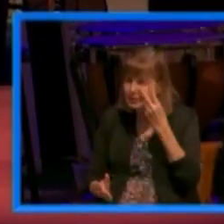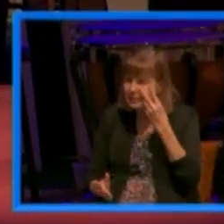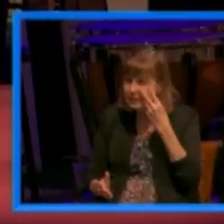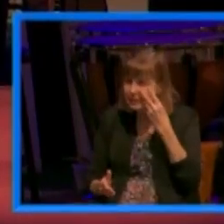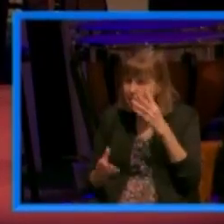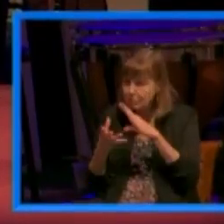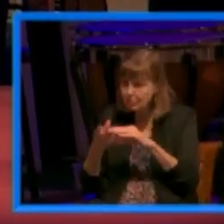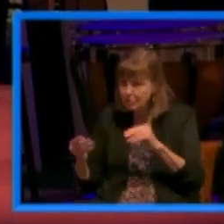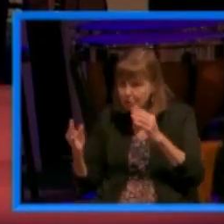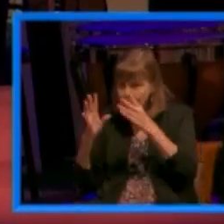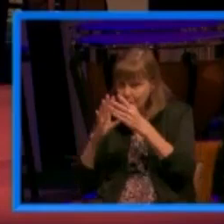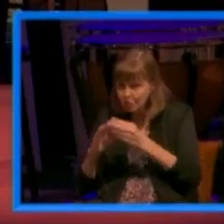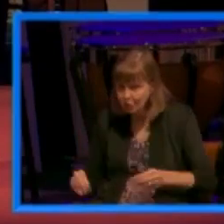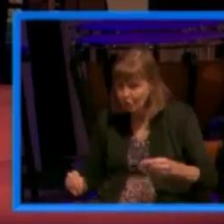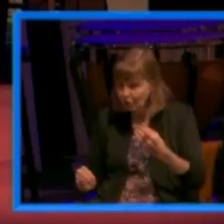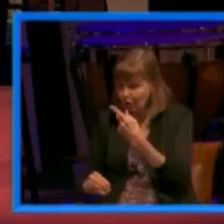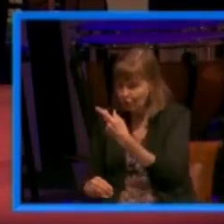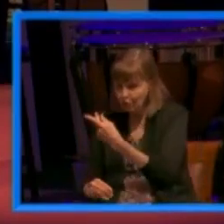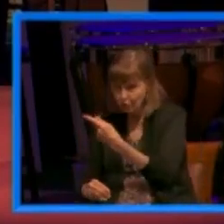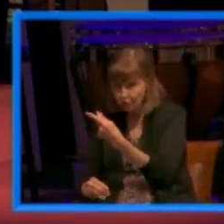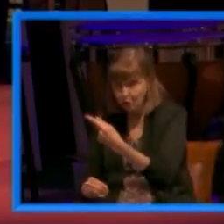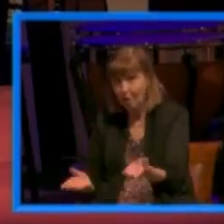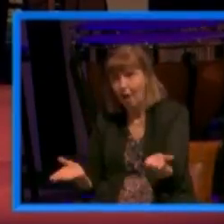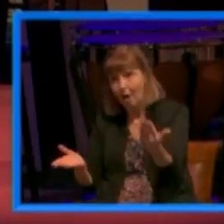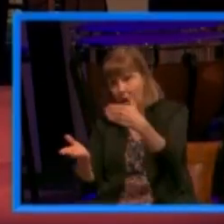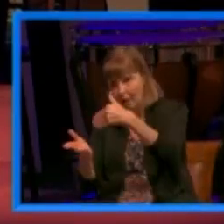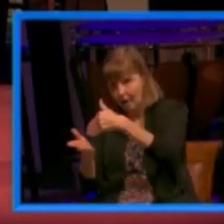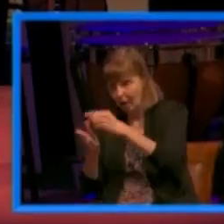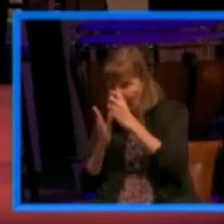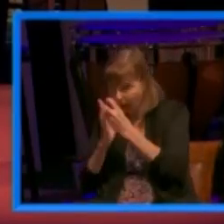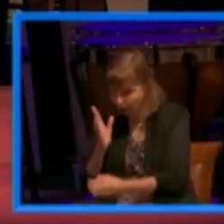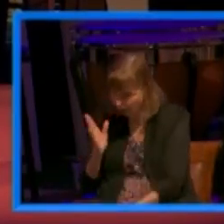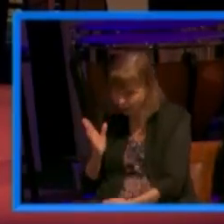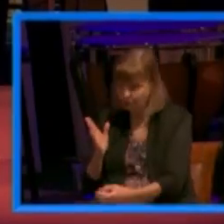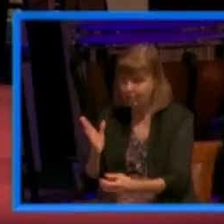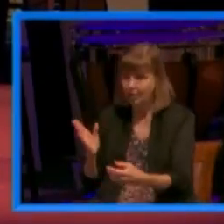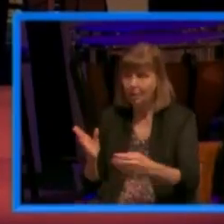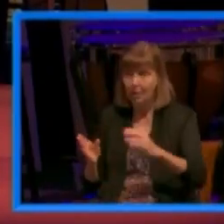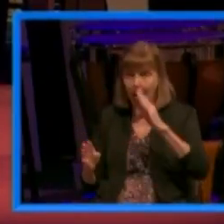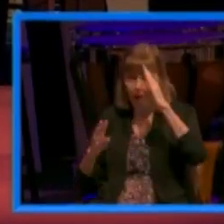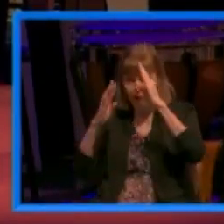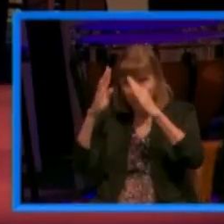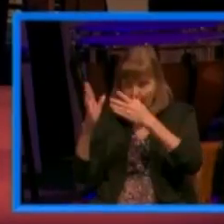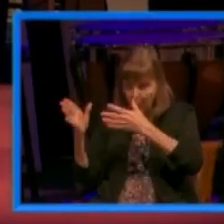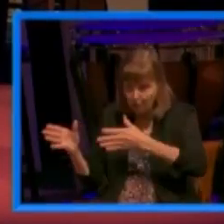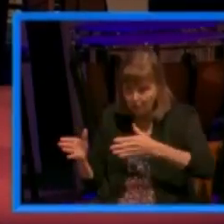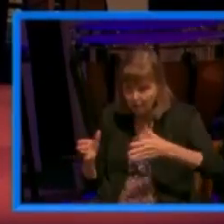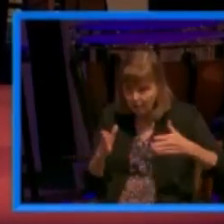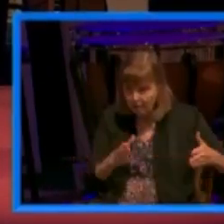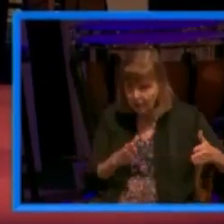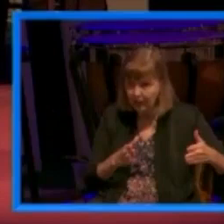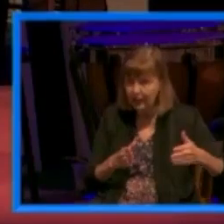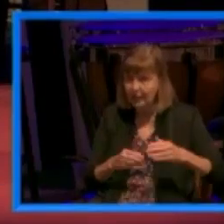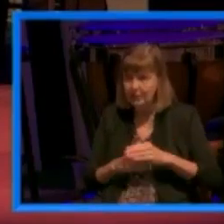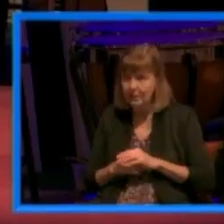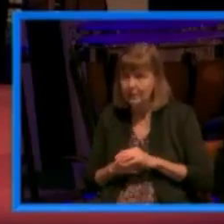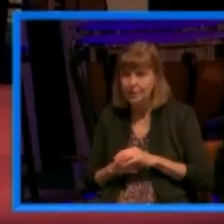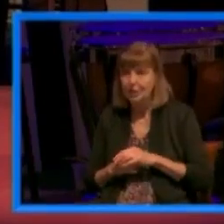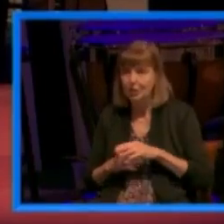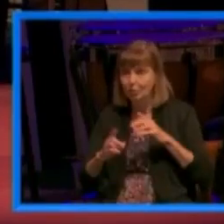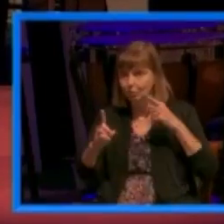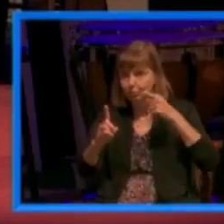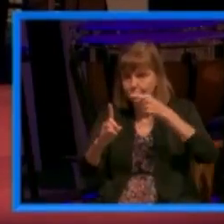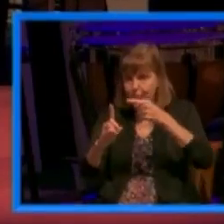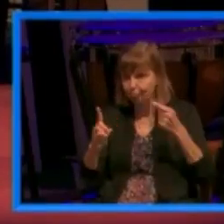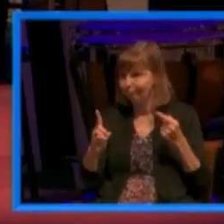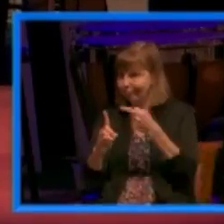they have fallen once again into the schemes, into the plans, into the shortcuts they chose with their own